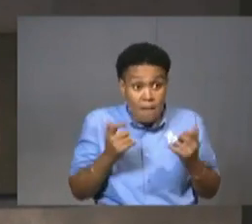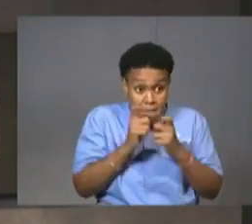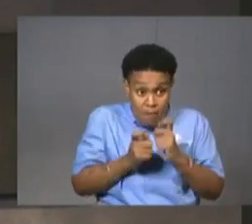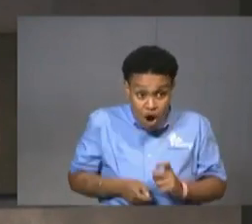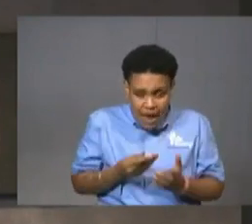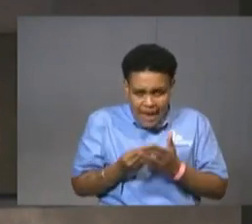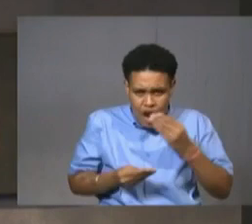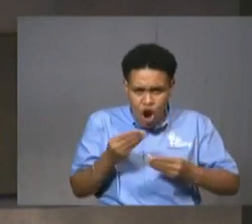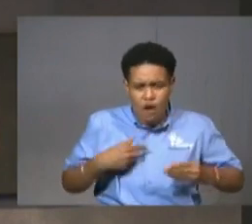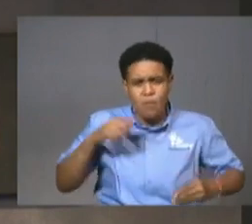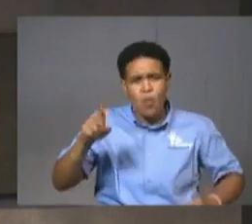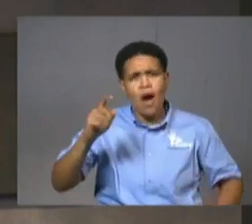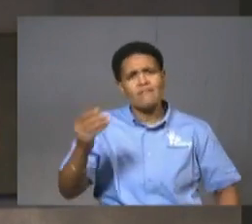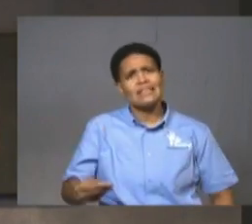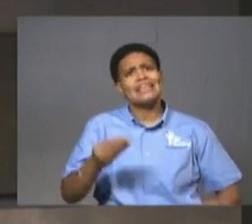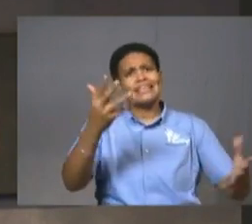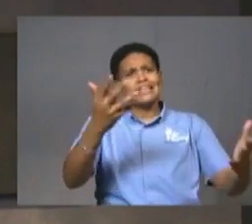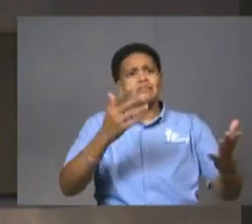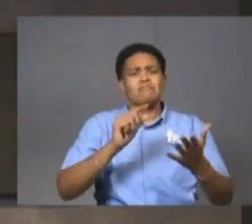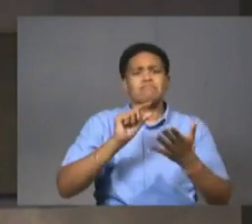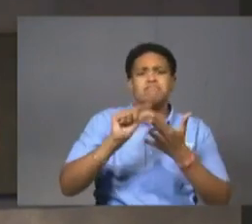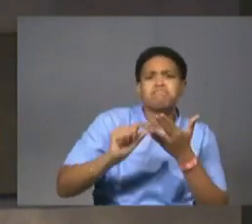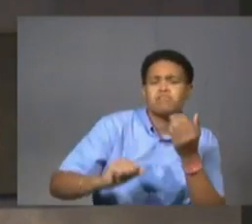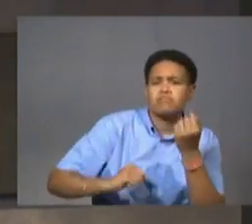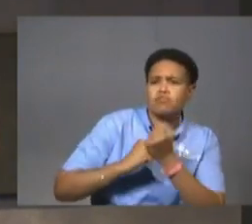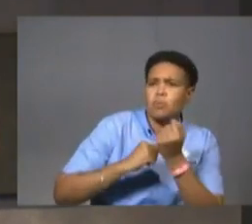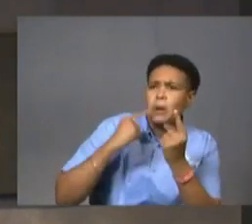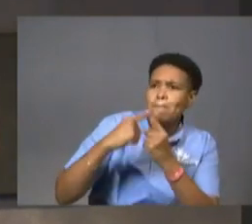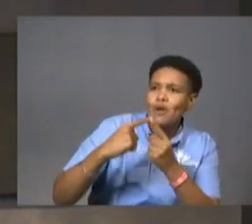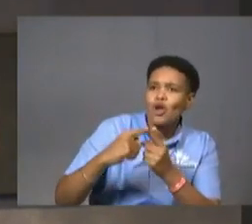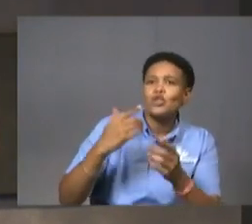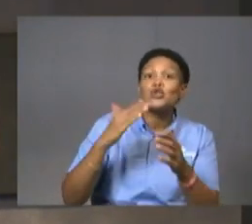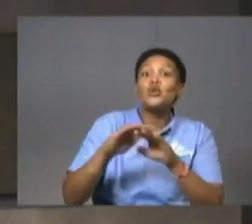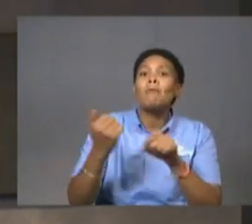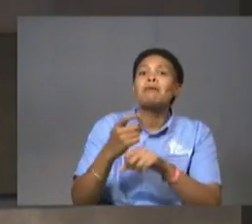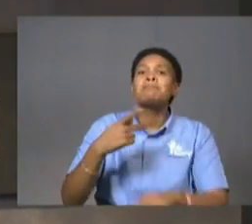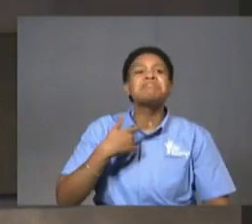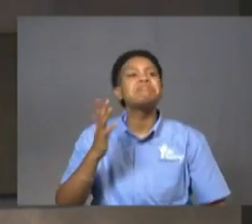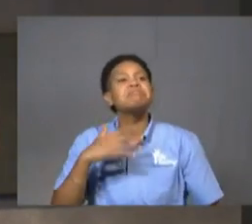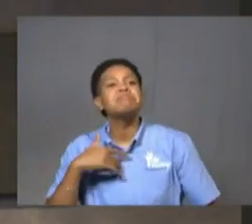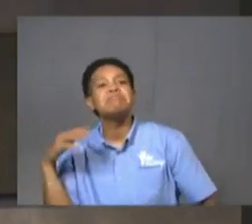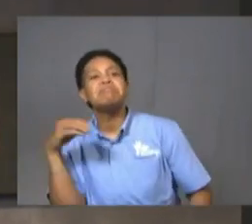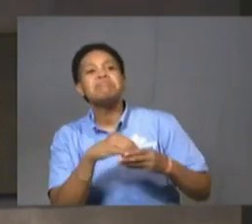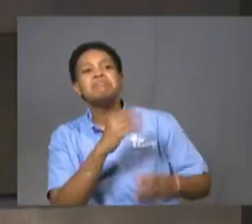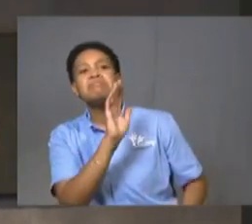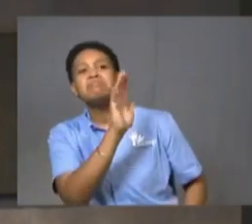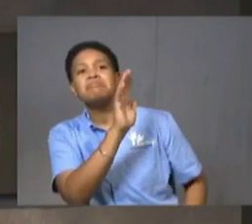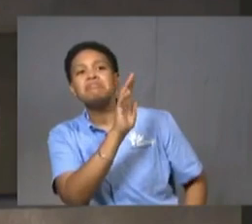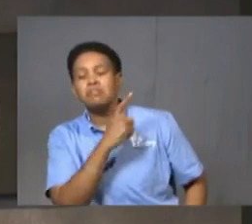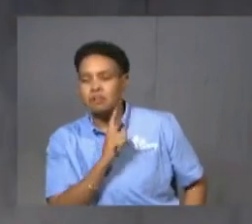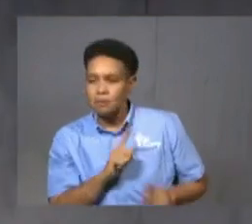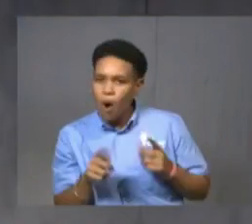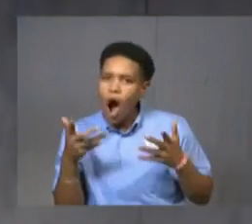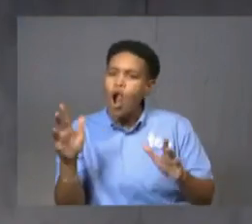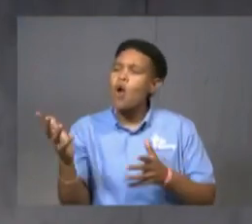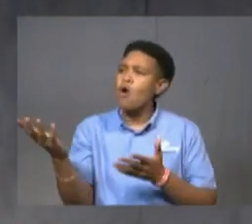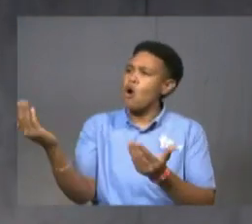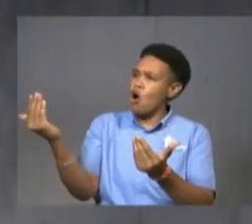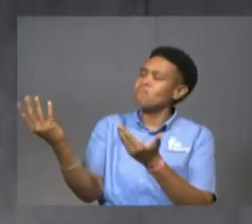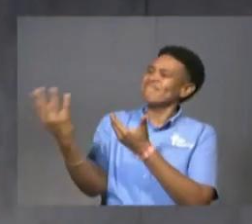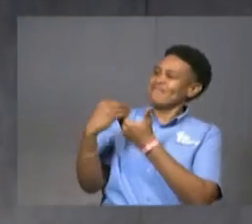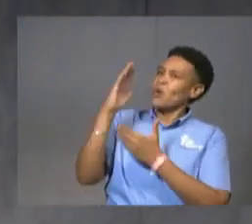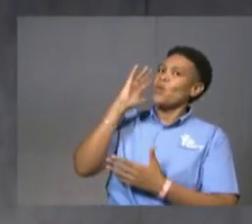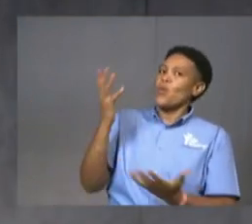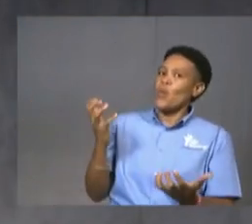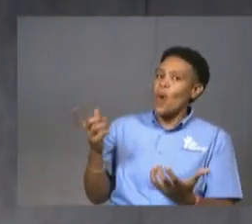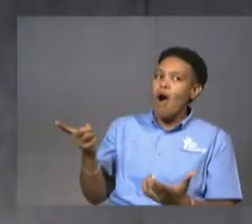we have to create incentives that don't keep people out of the system but bring them into the system. This government has been very shoddy at